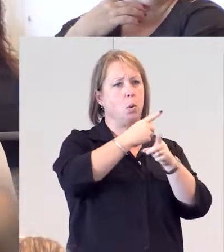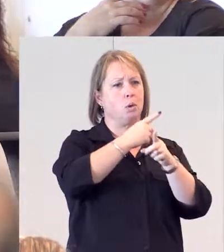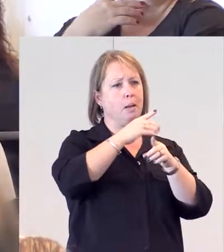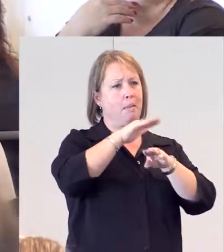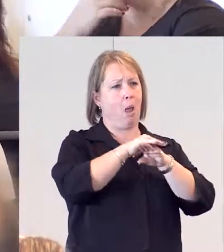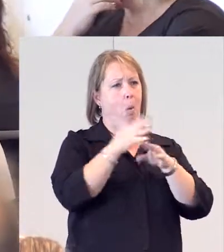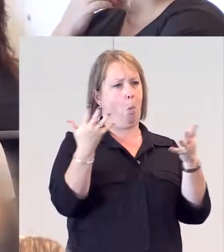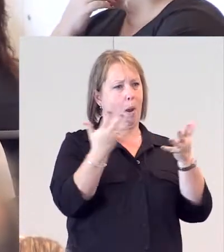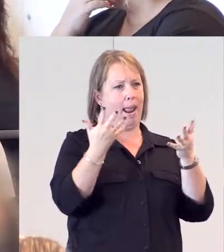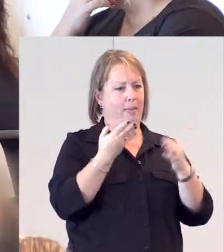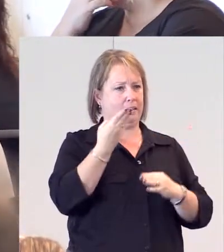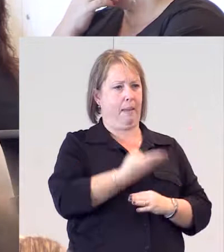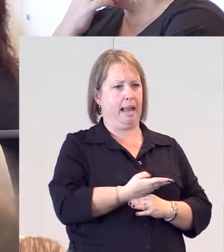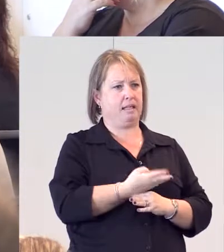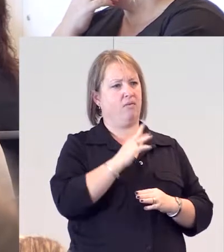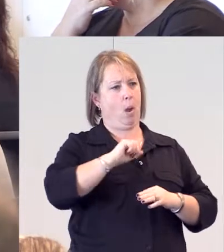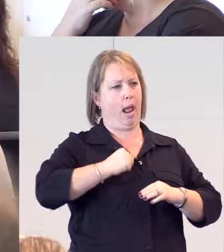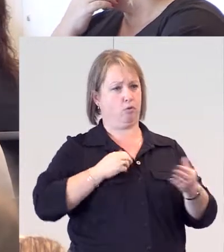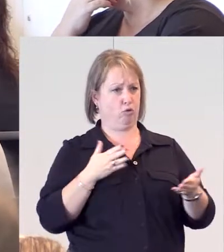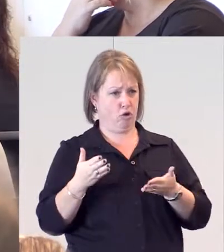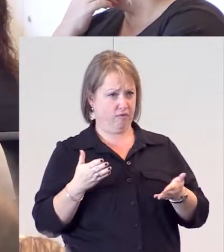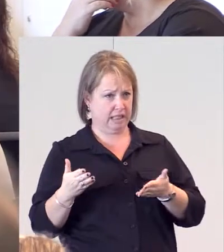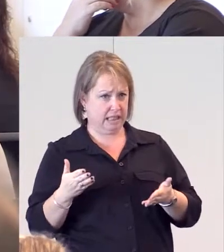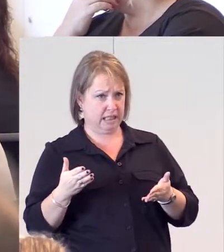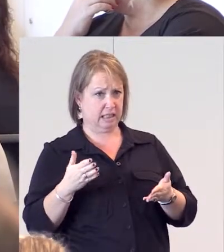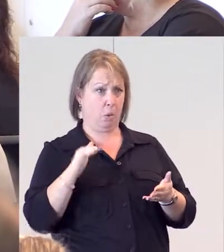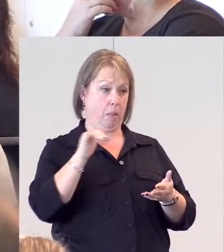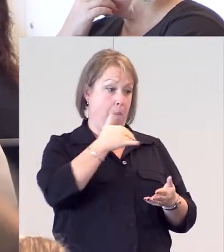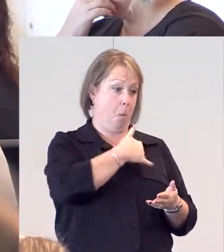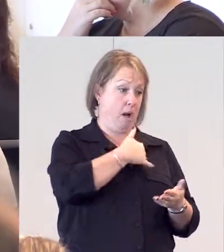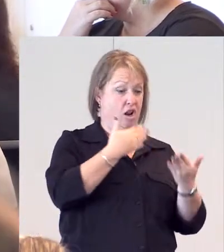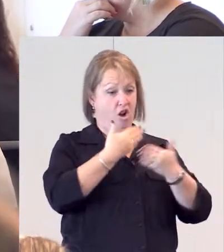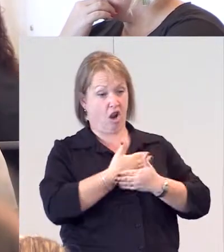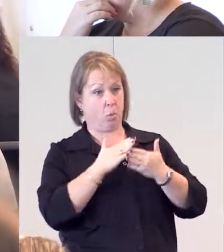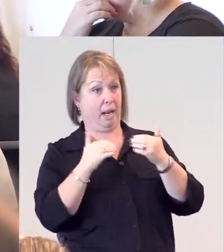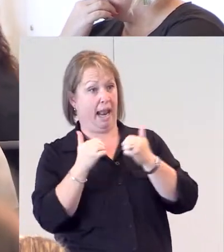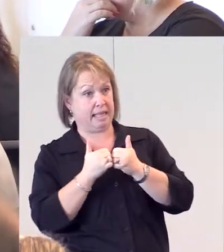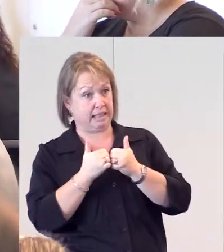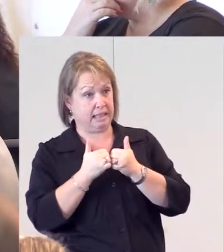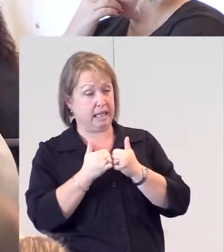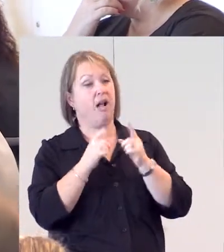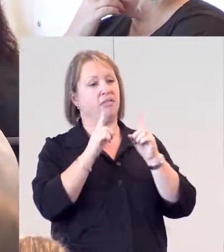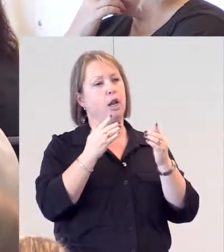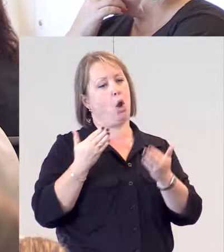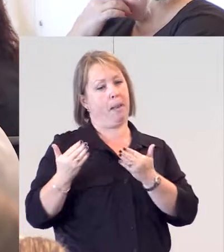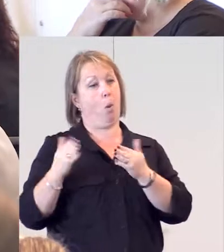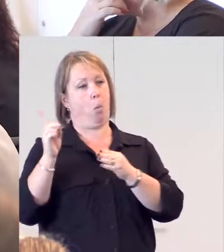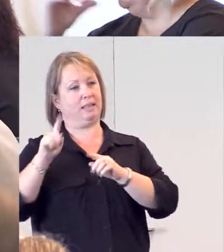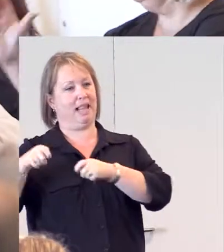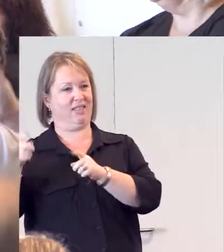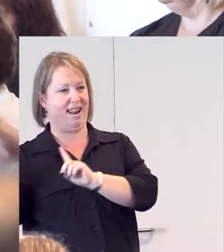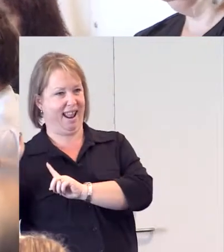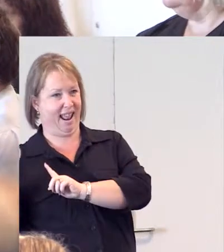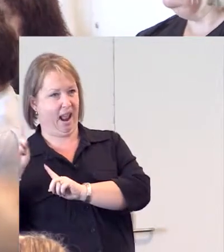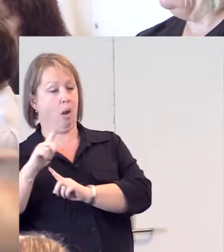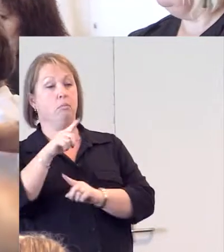where the demand is for our services, whether it's morning, night, weekends, versus what's actually being delivered now.